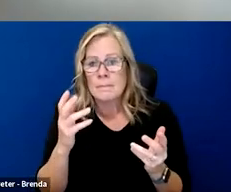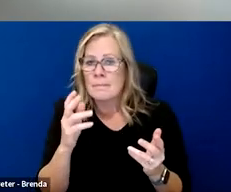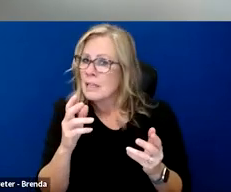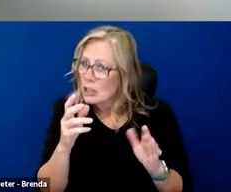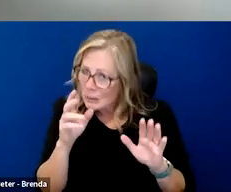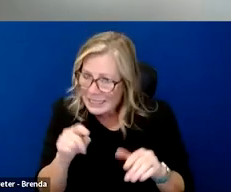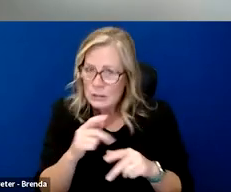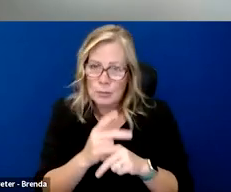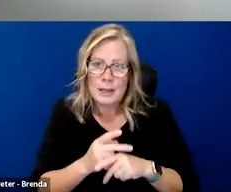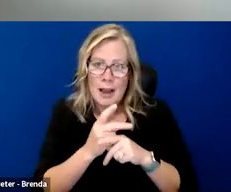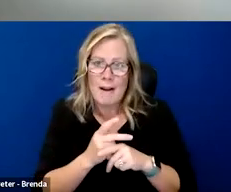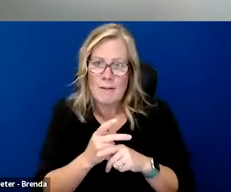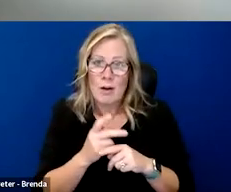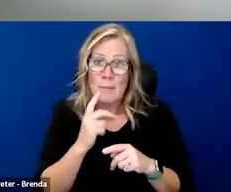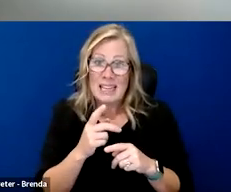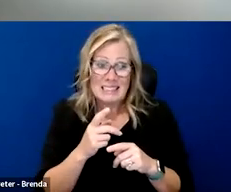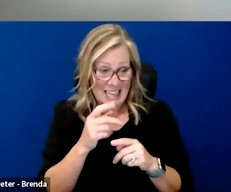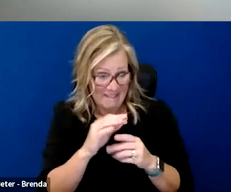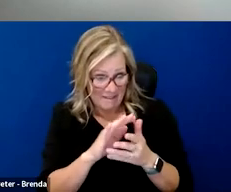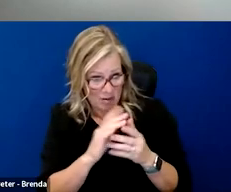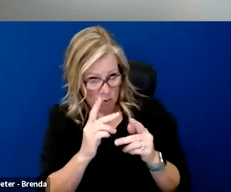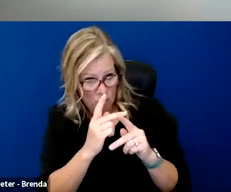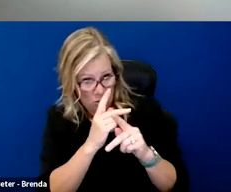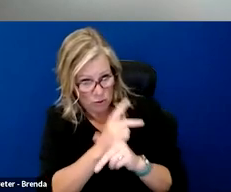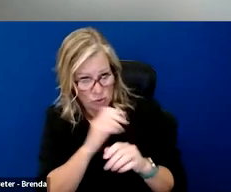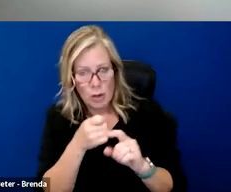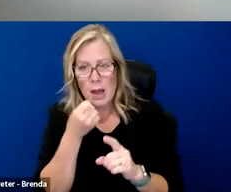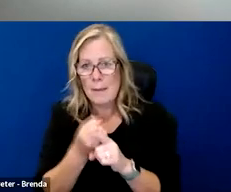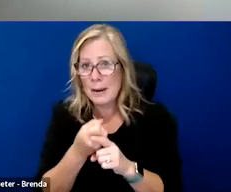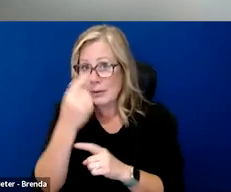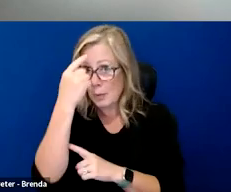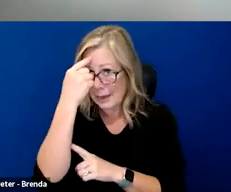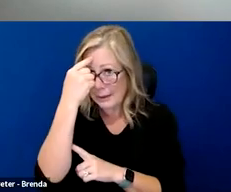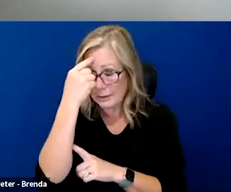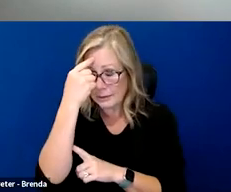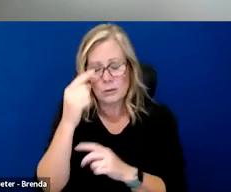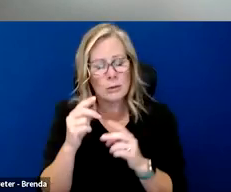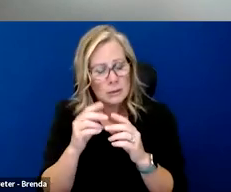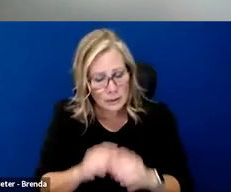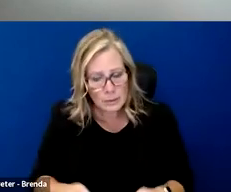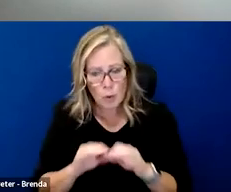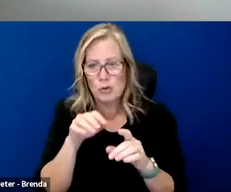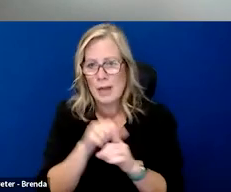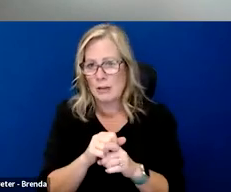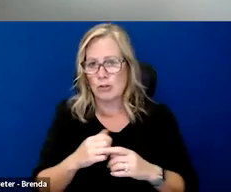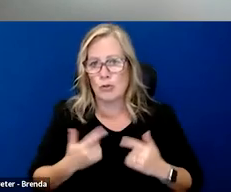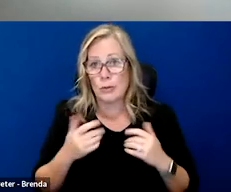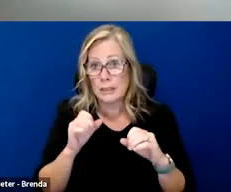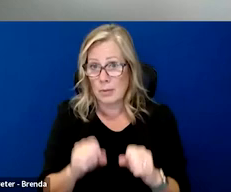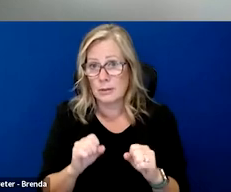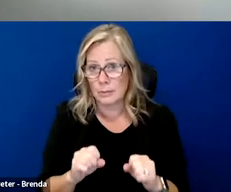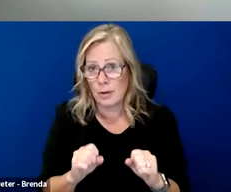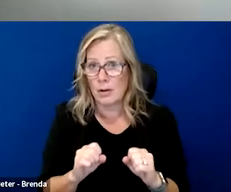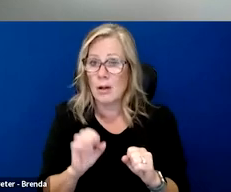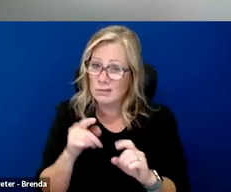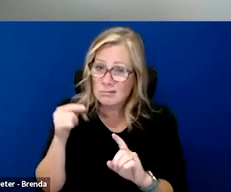into what we might call neurological symptoms affecting the brain. Very important to be aware that is a medical